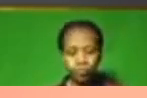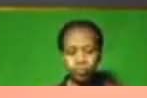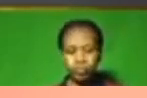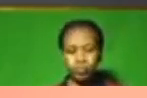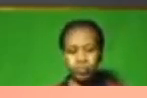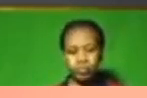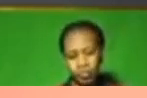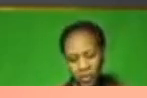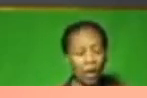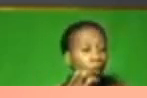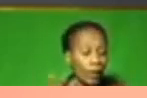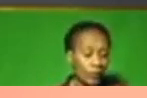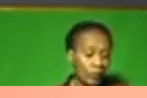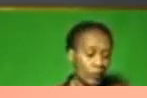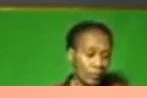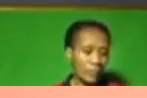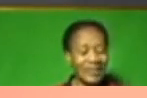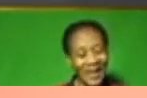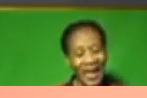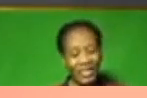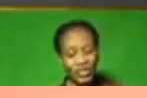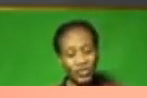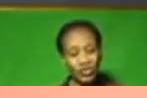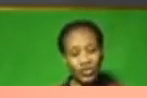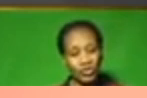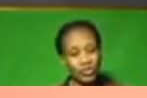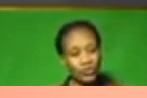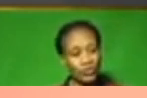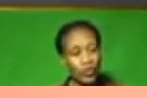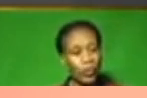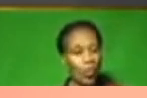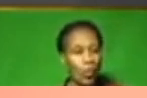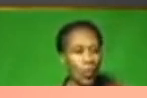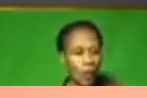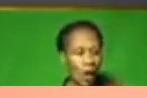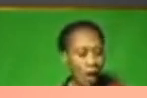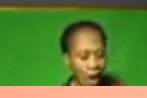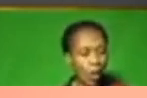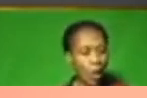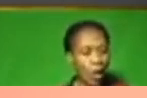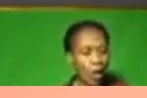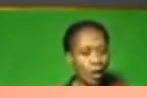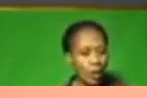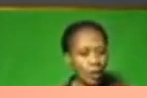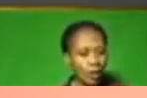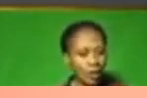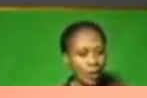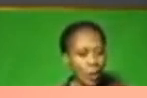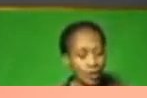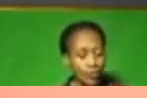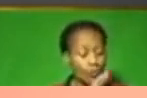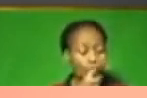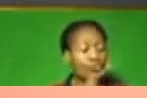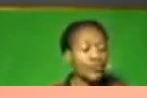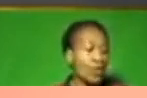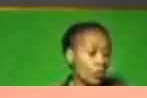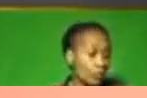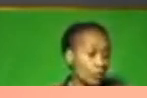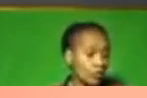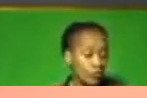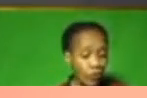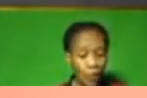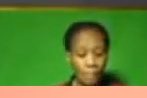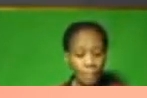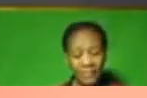implementing the actions outlined in our response to the recommendations of the State